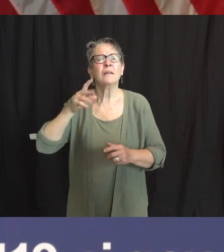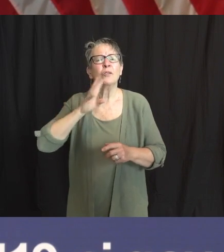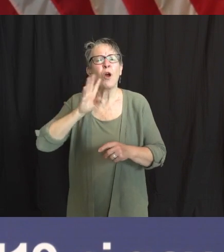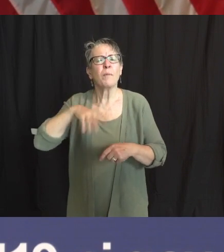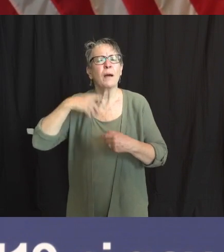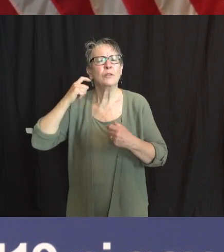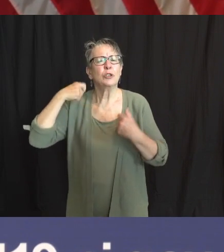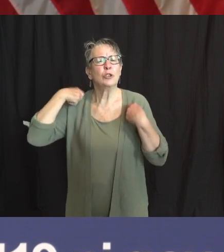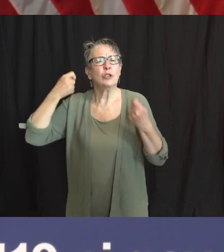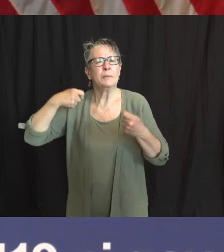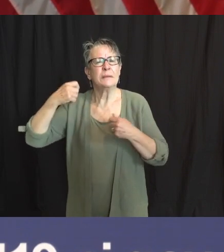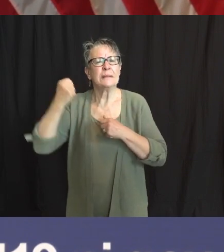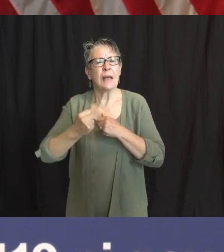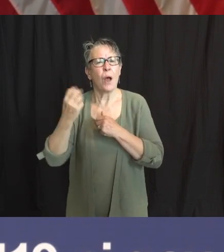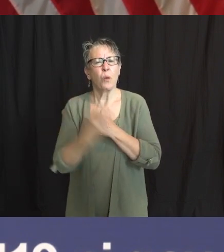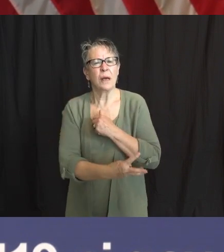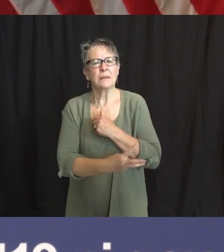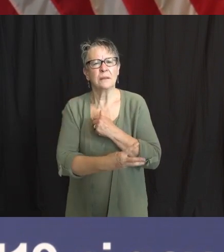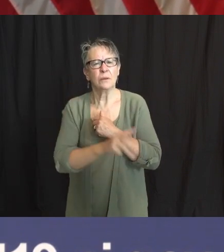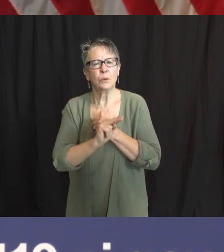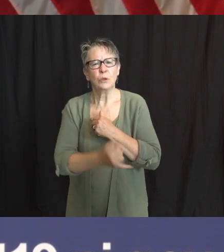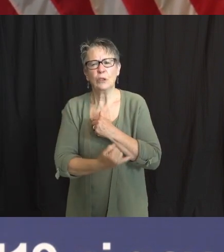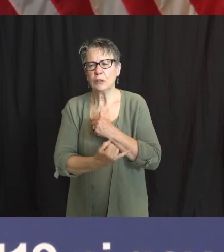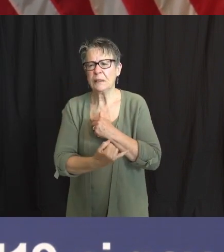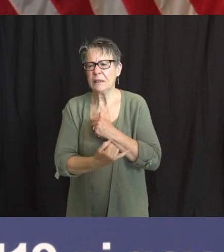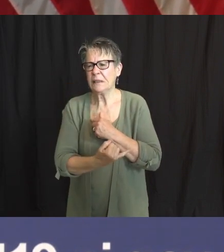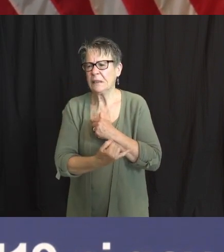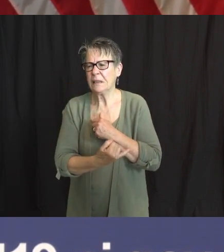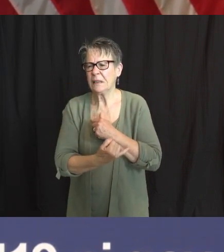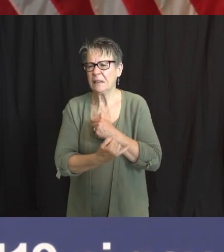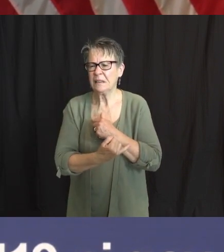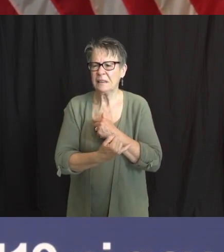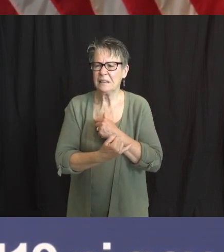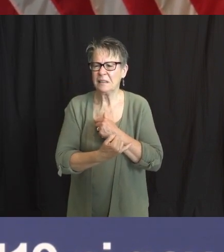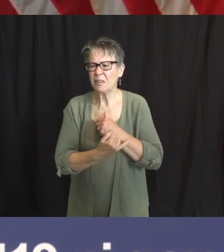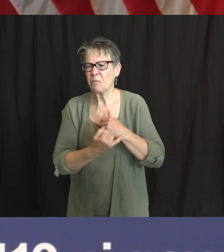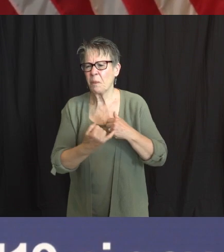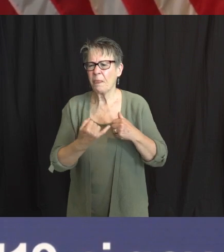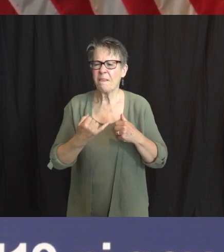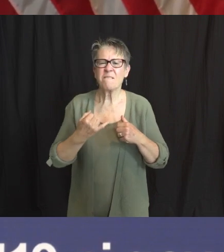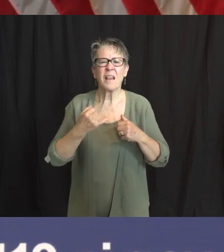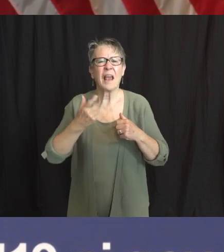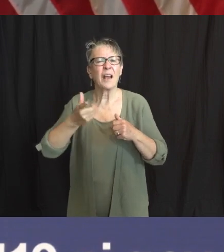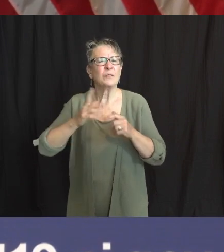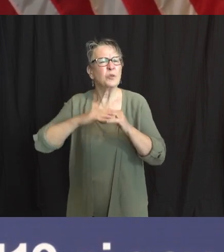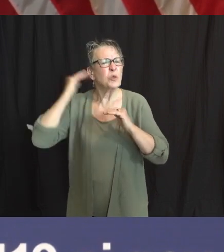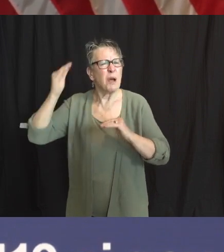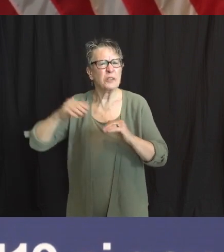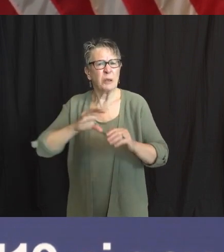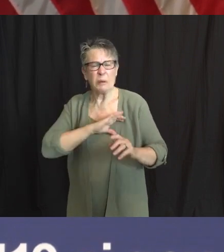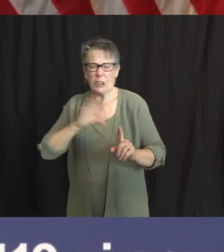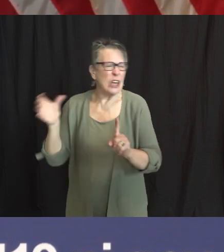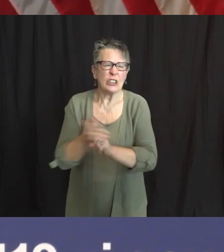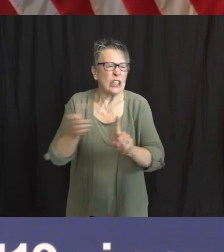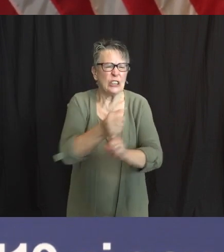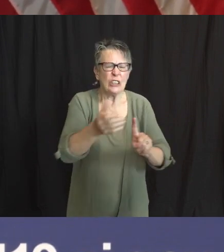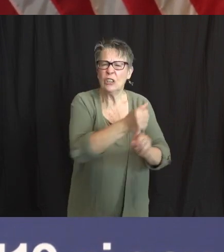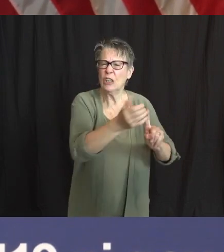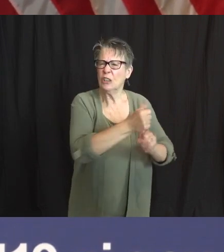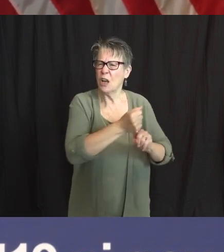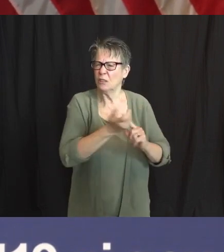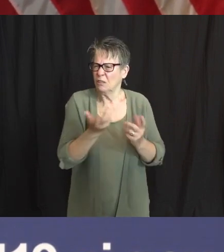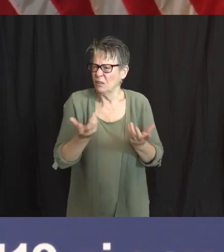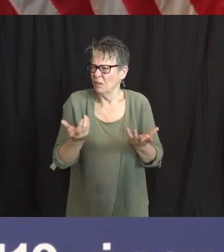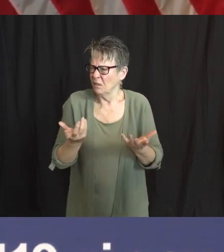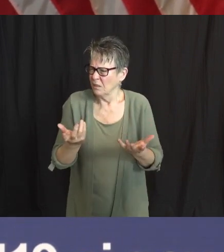go overboard in terms of enforcement, having police arresting people? Obviously, you need to uphold your